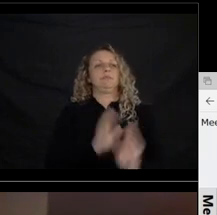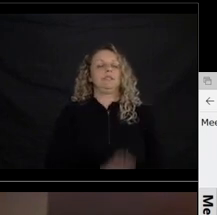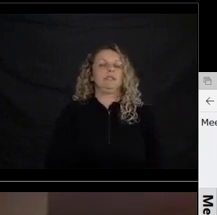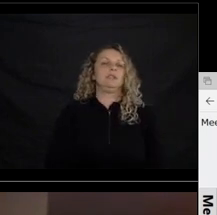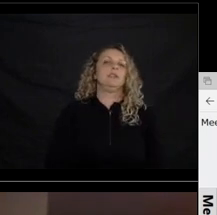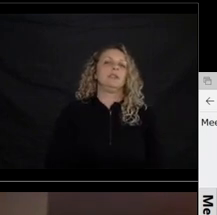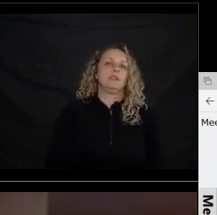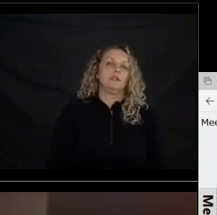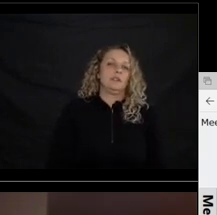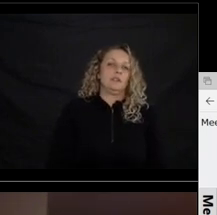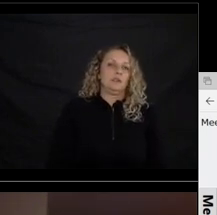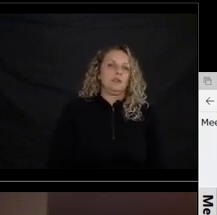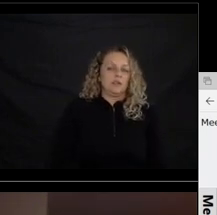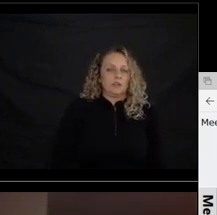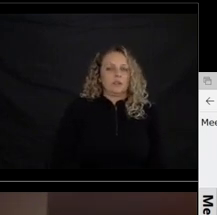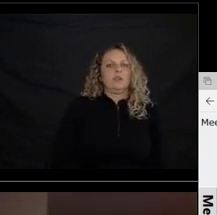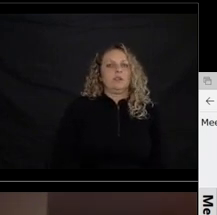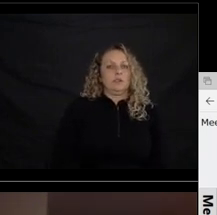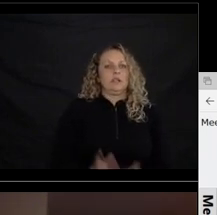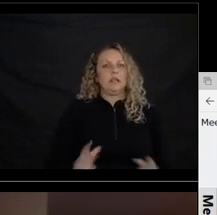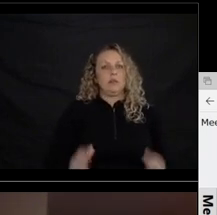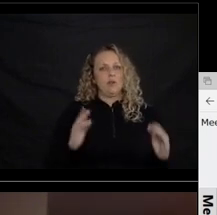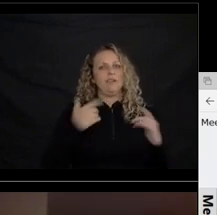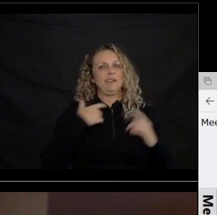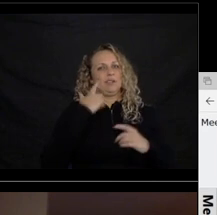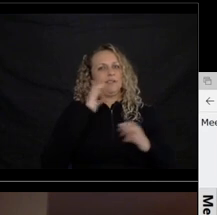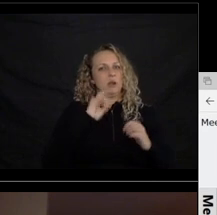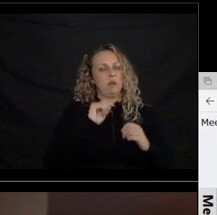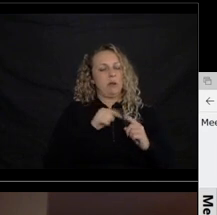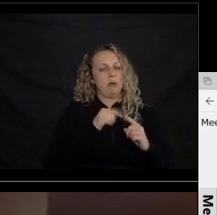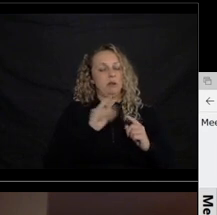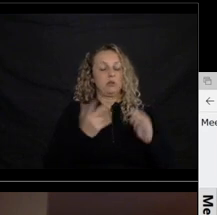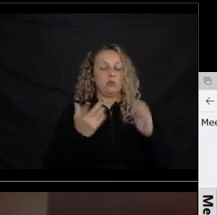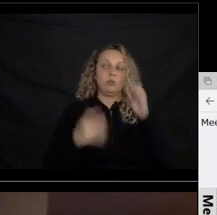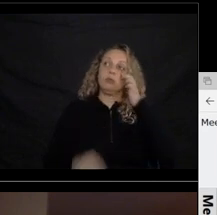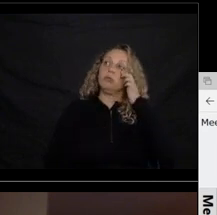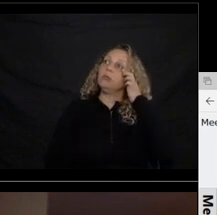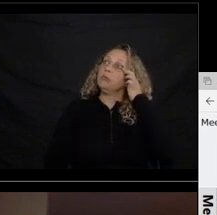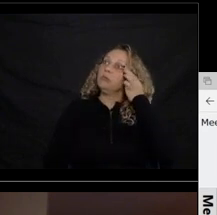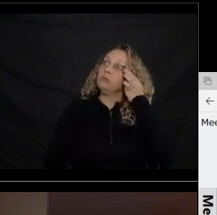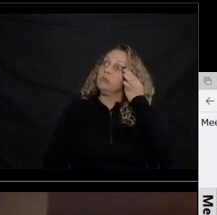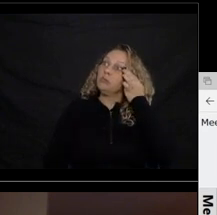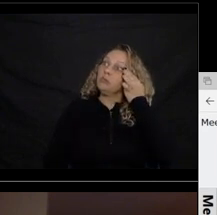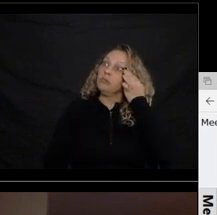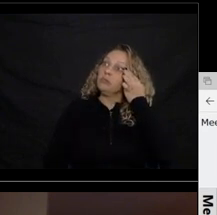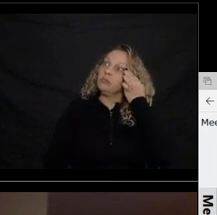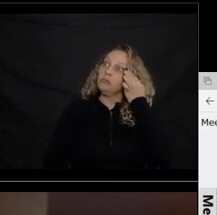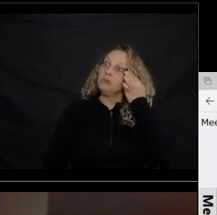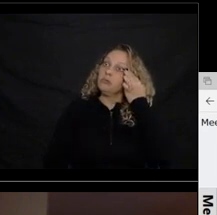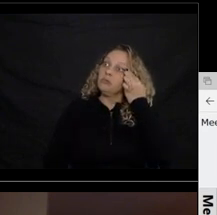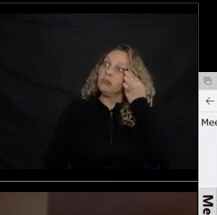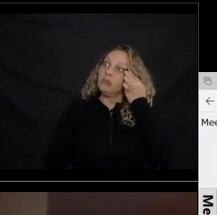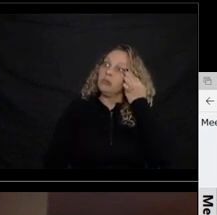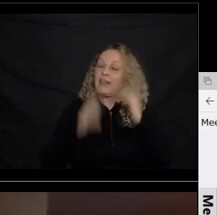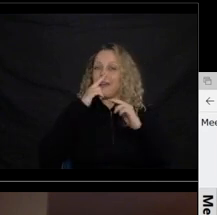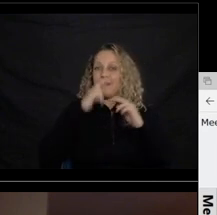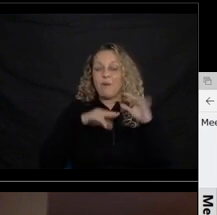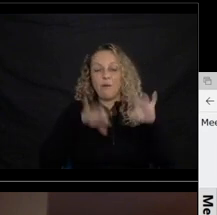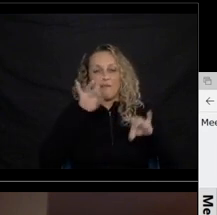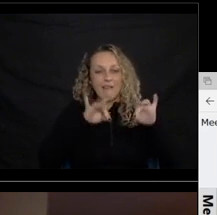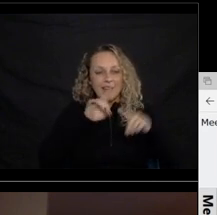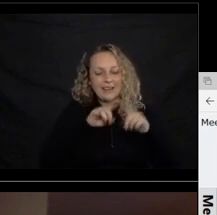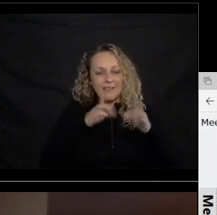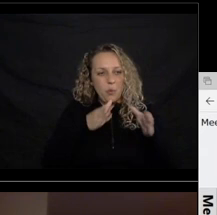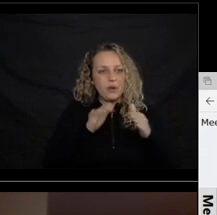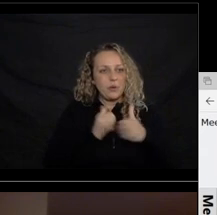when Casey got moved up, he just found out about it. So. It's fun that we're finding all different ways to